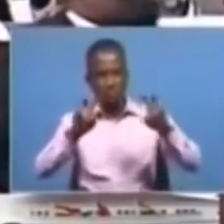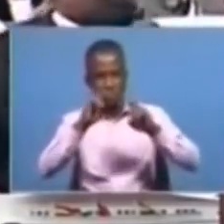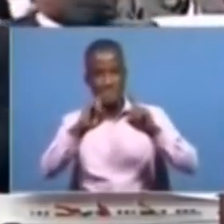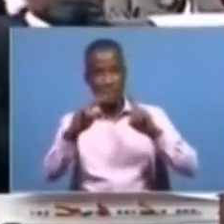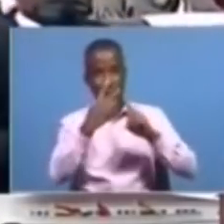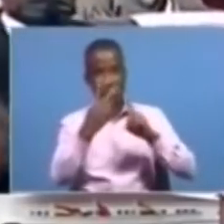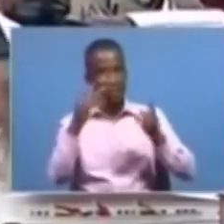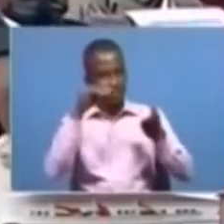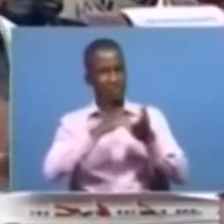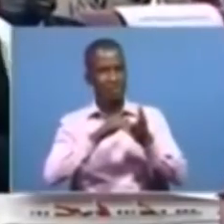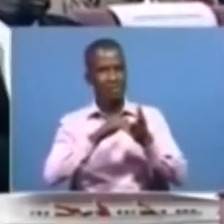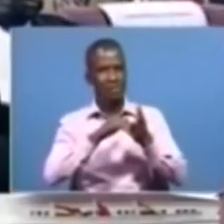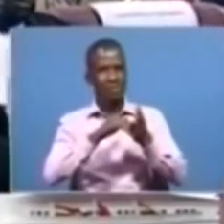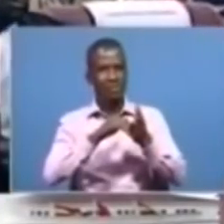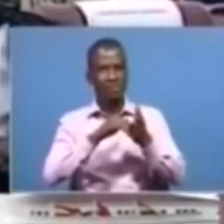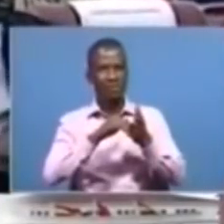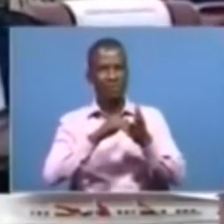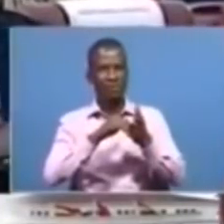before your lordships.